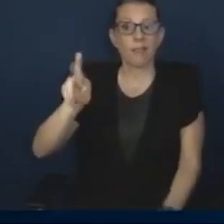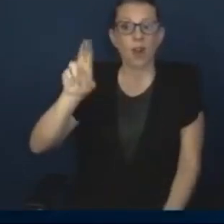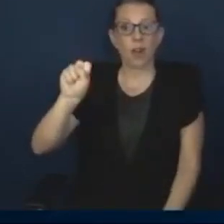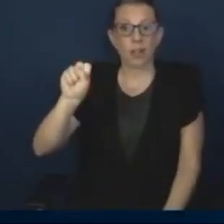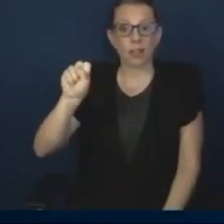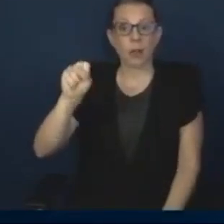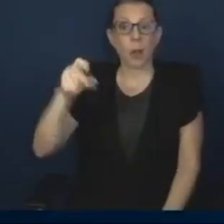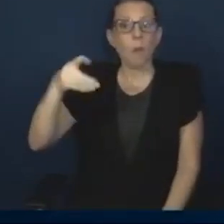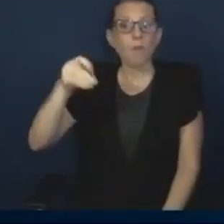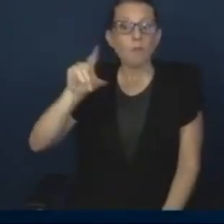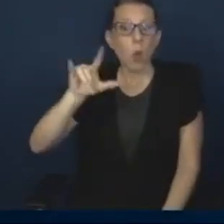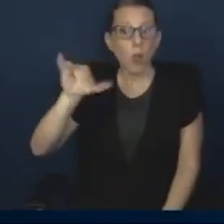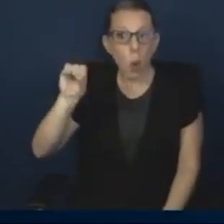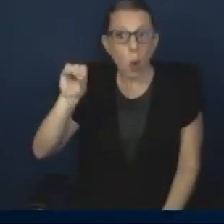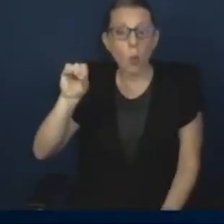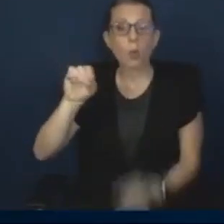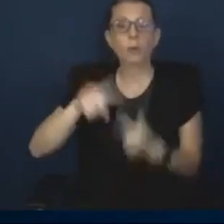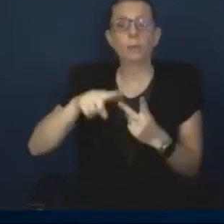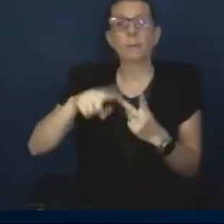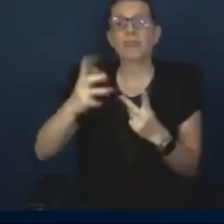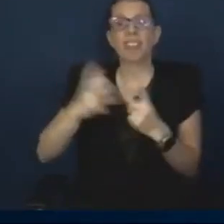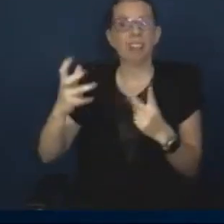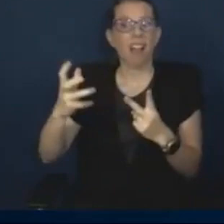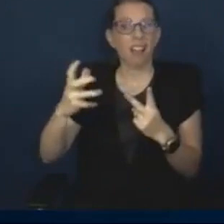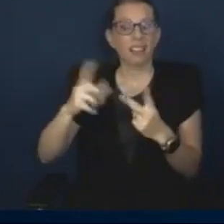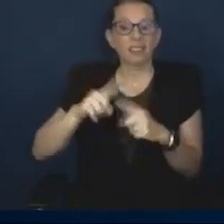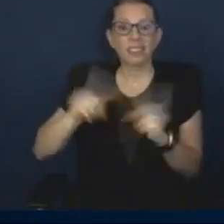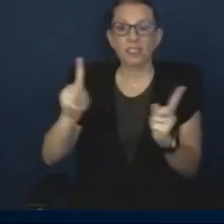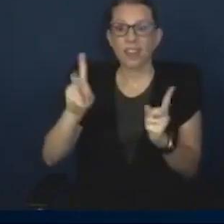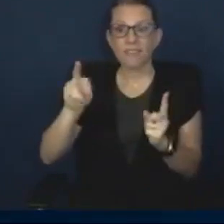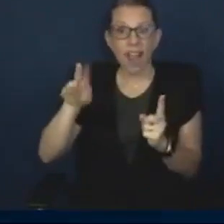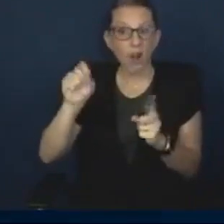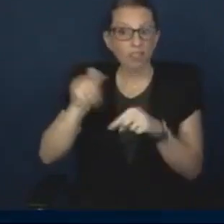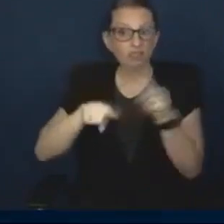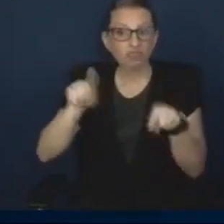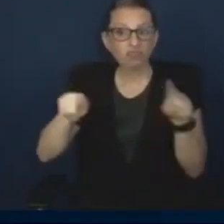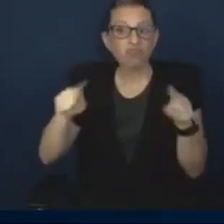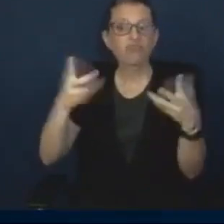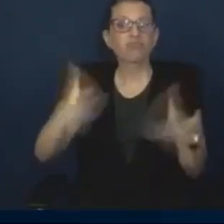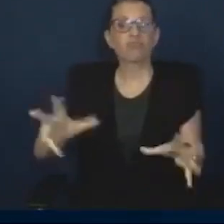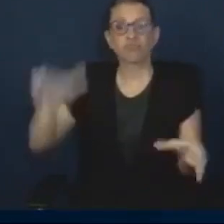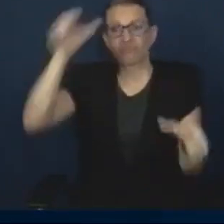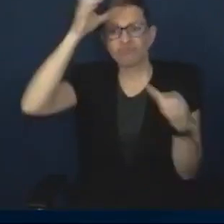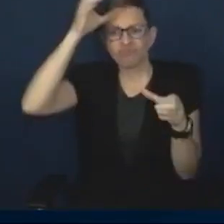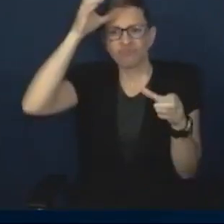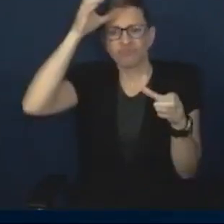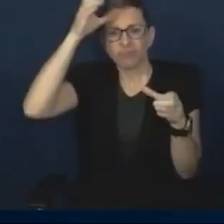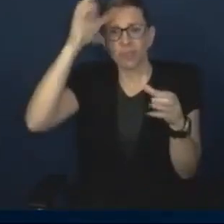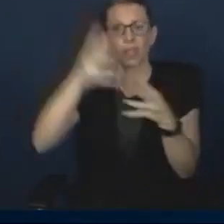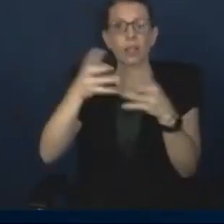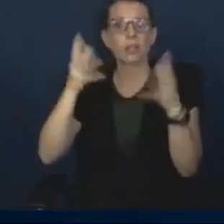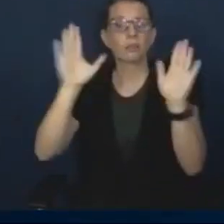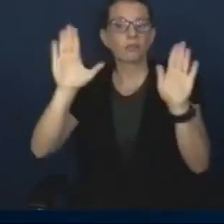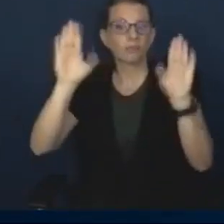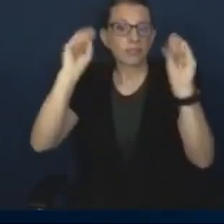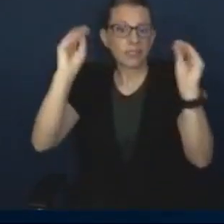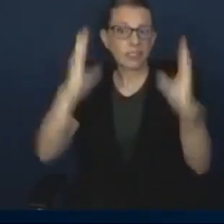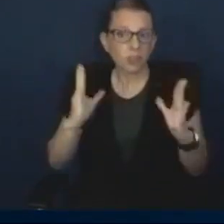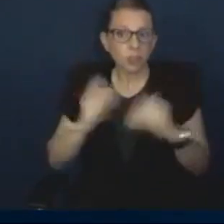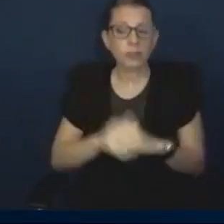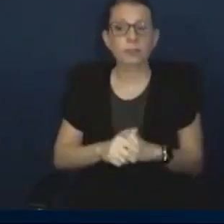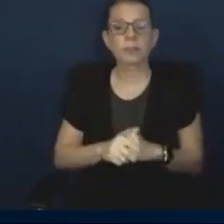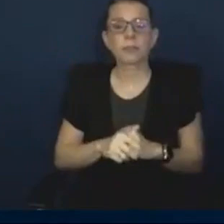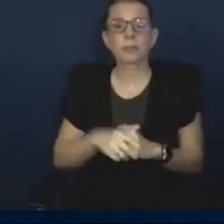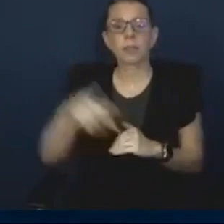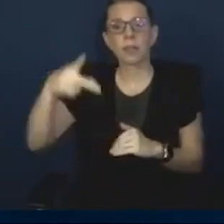poliovirus, but also a lot of different viruses, has a lot of knowledge, is a great teacher. He has podcasts